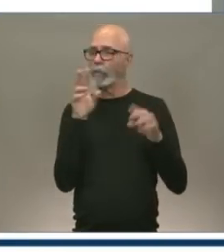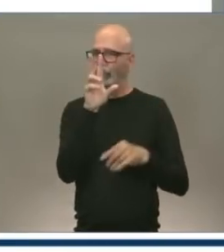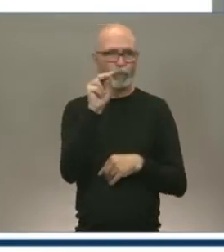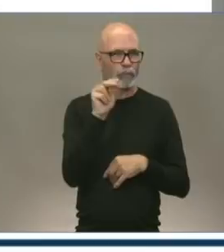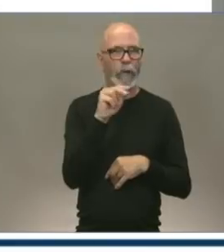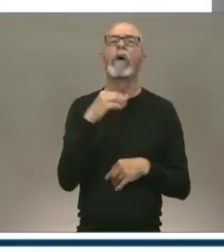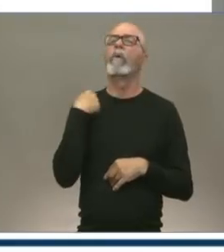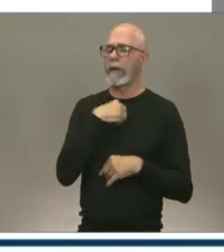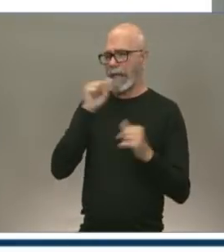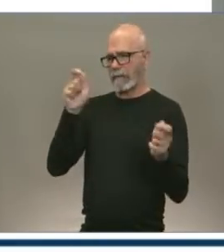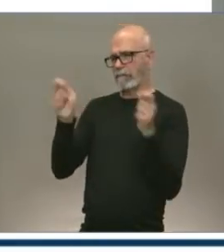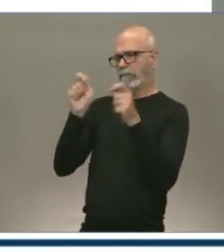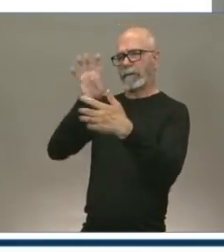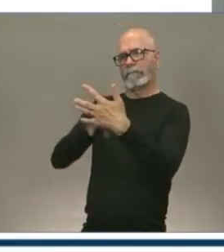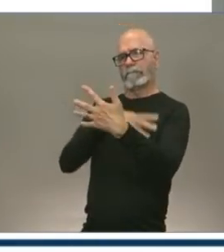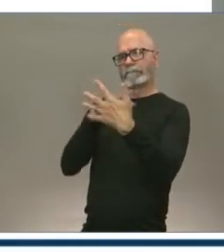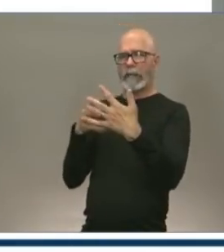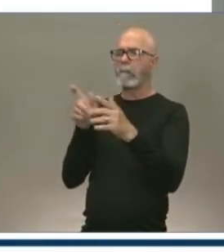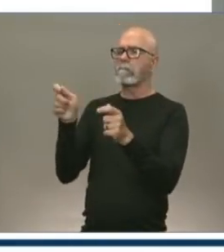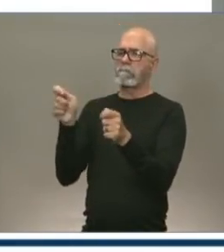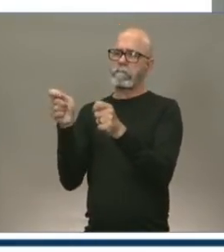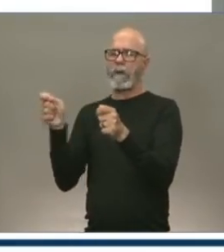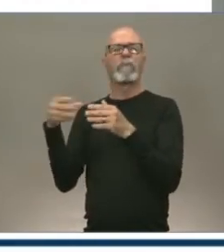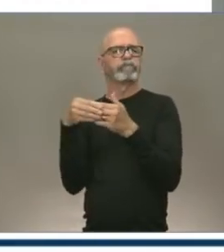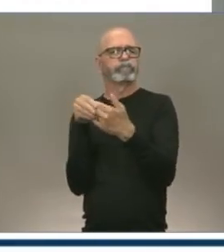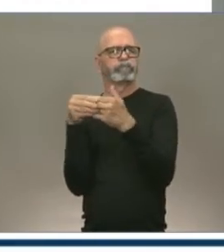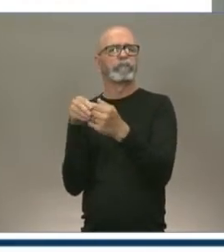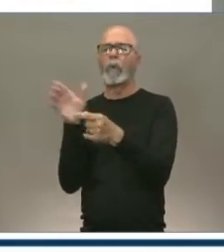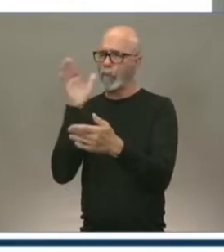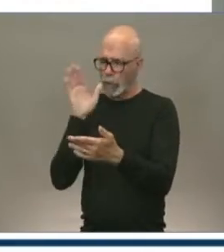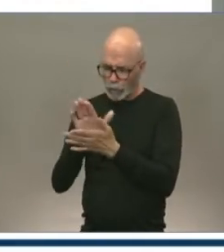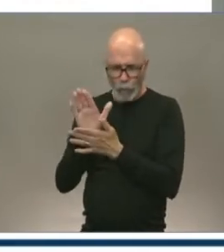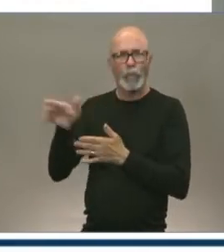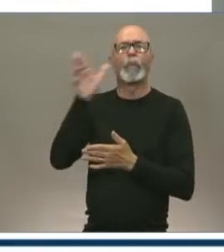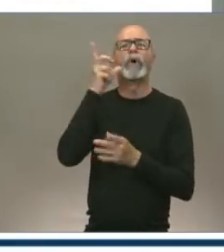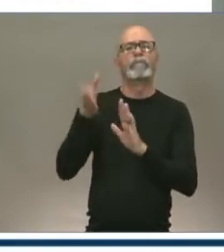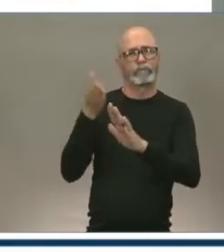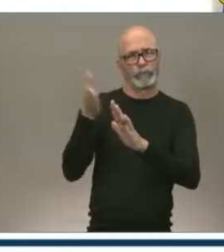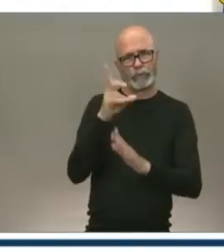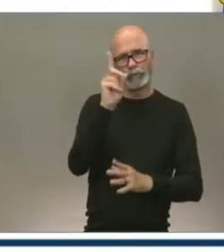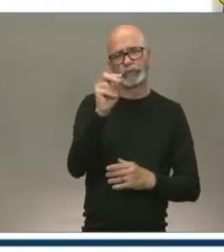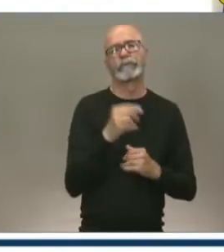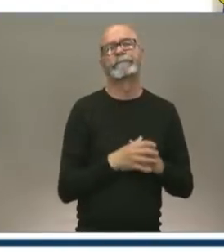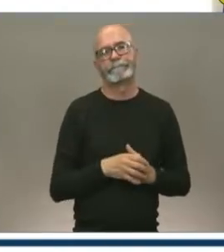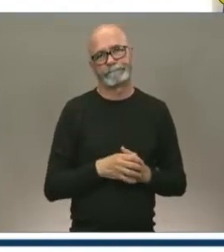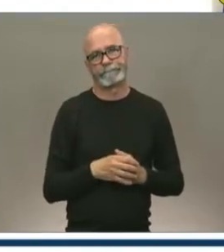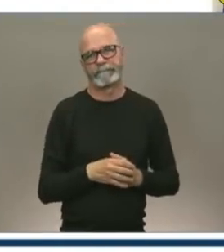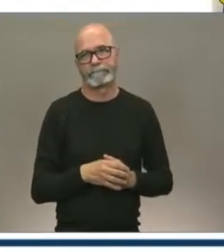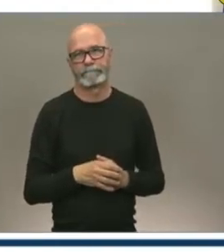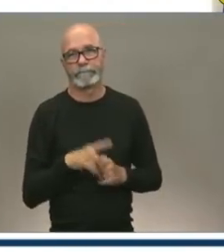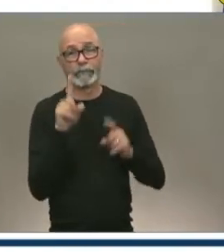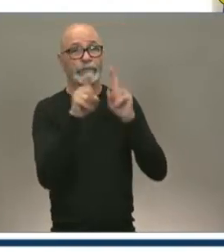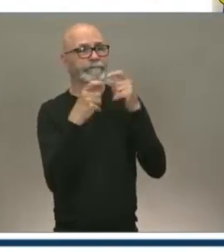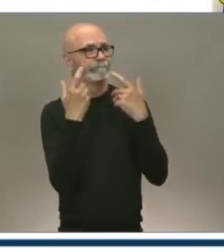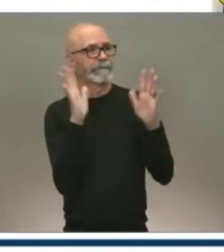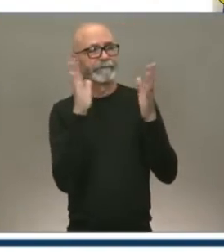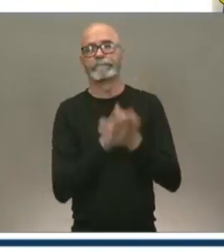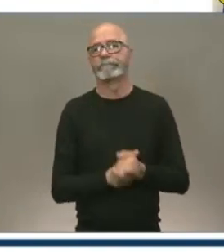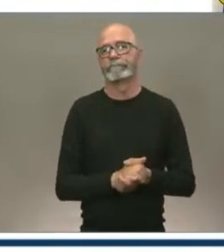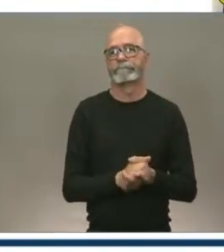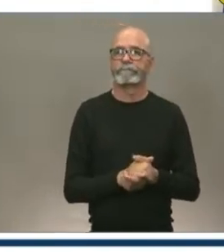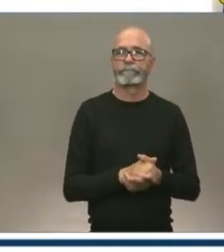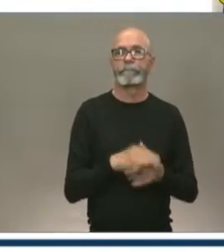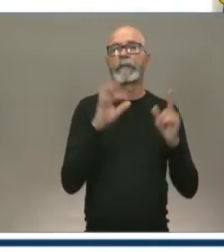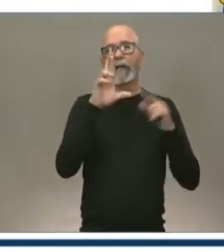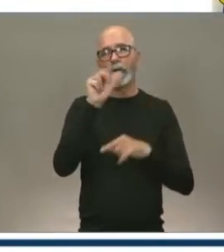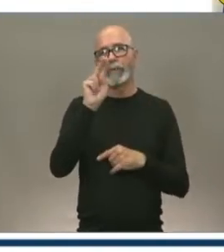level, and any further details, you can certainly reach out to the department. And that's all the time we have for questions, as the Premier has to get to the legislature. Go